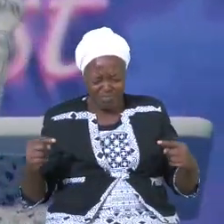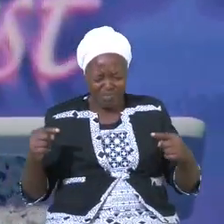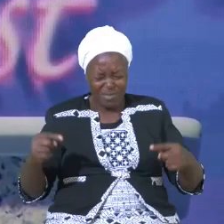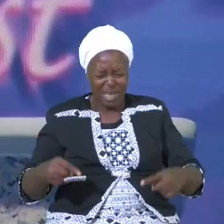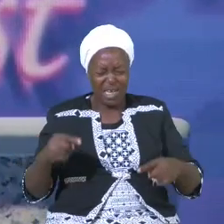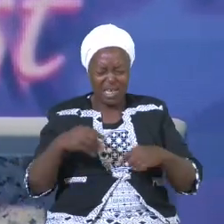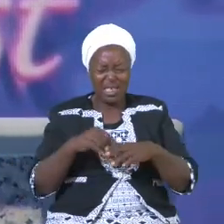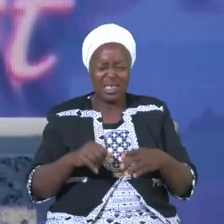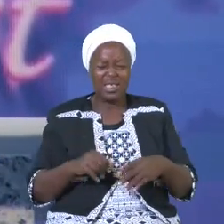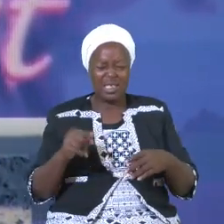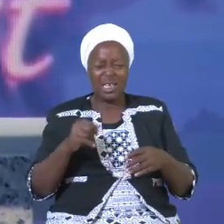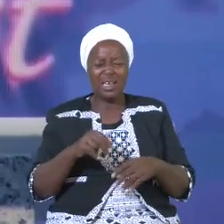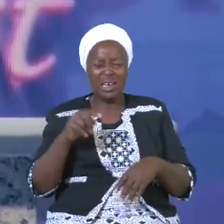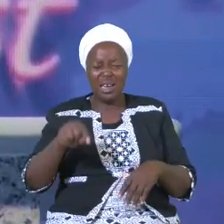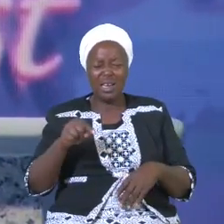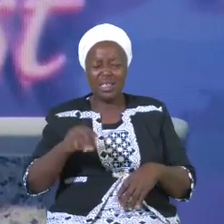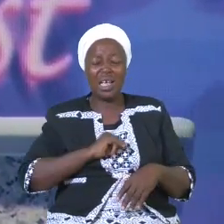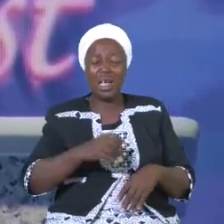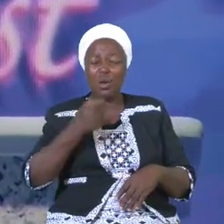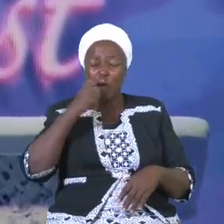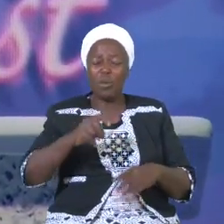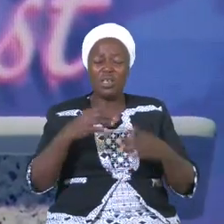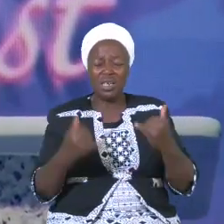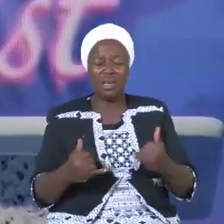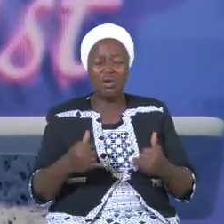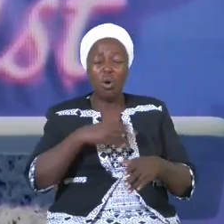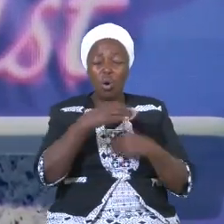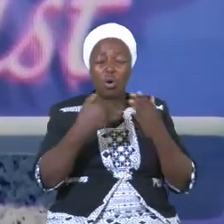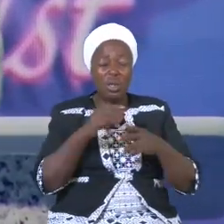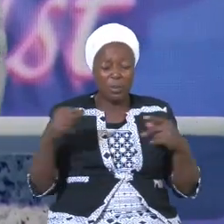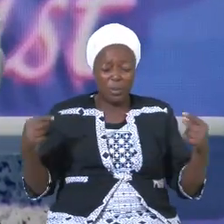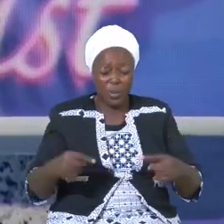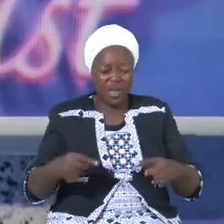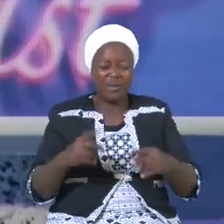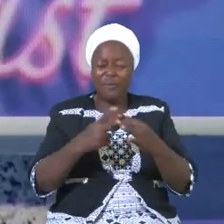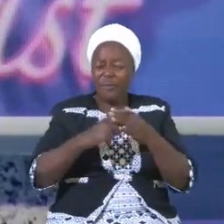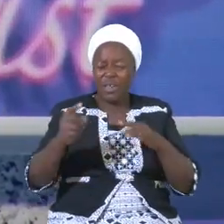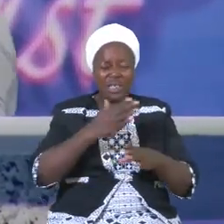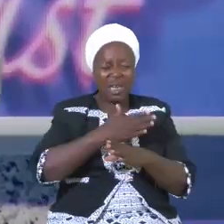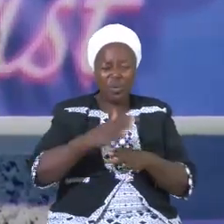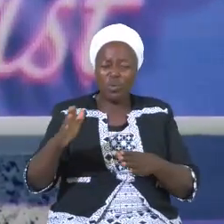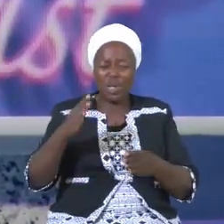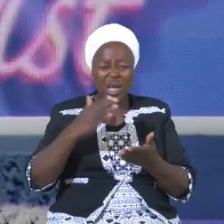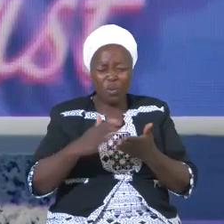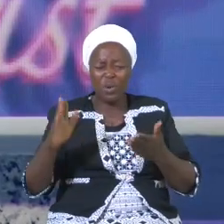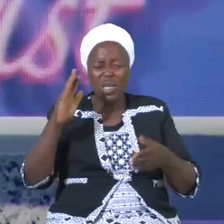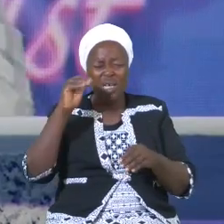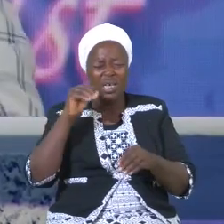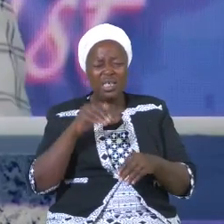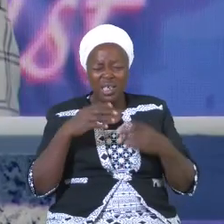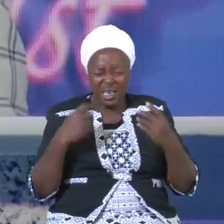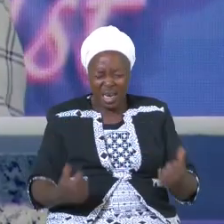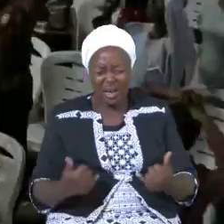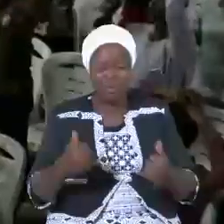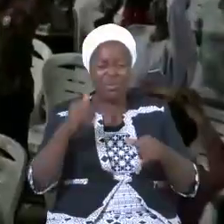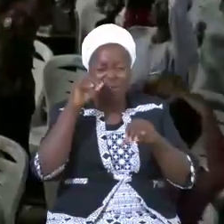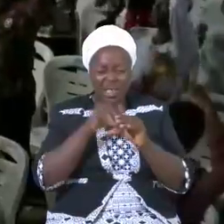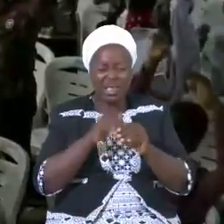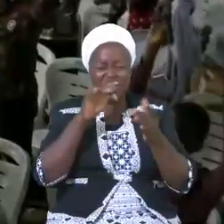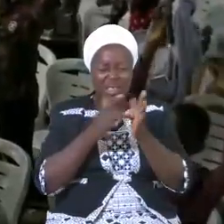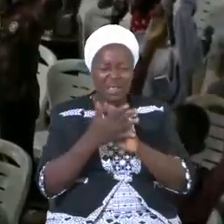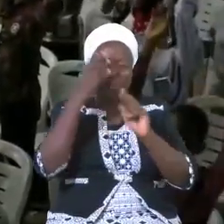i command right now all the pain vanish away is continuously in jesus